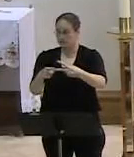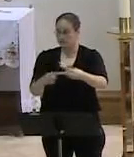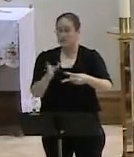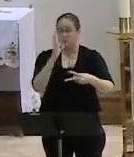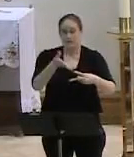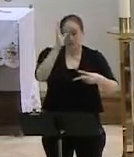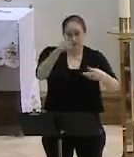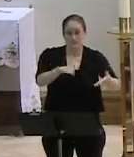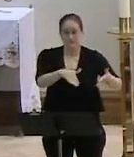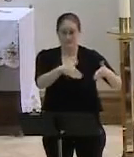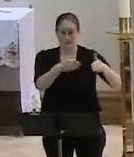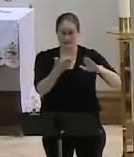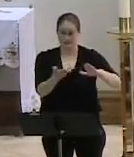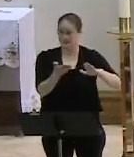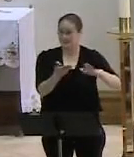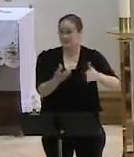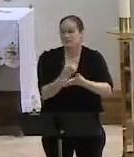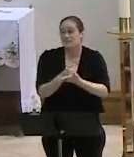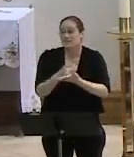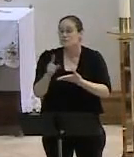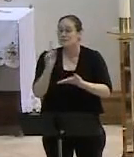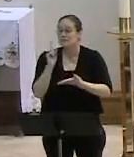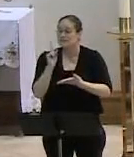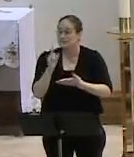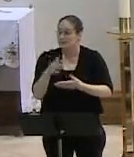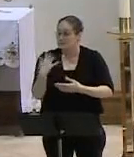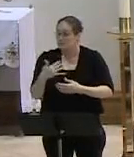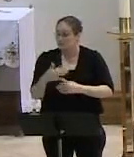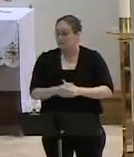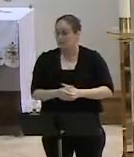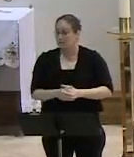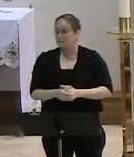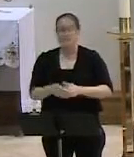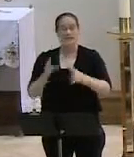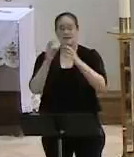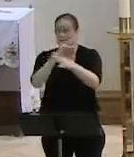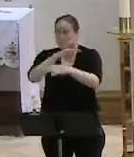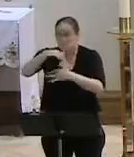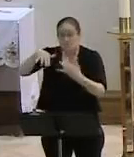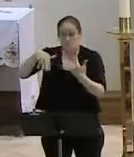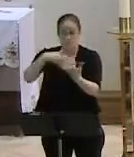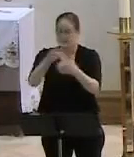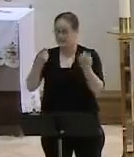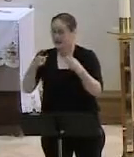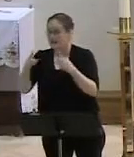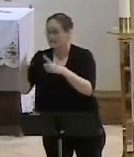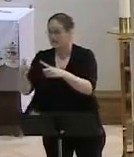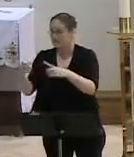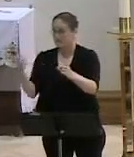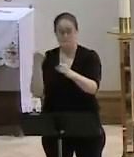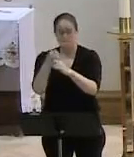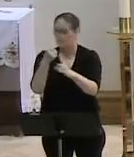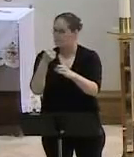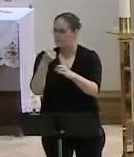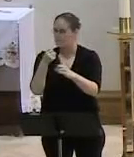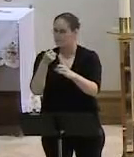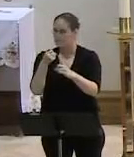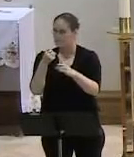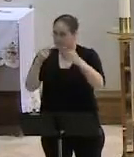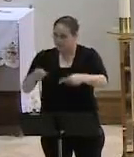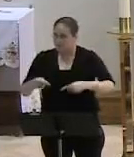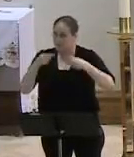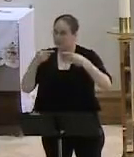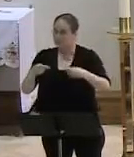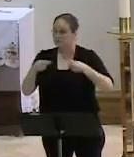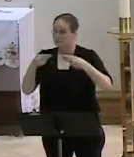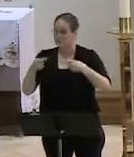their grandparents this last week. And in the midst of all of those things and all of the struggles,